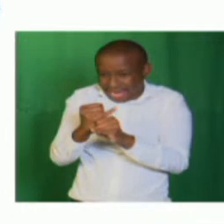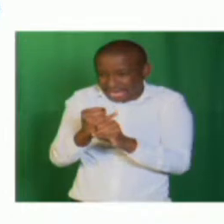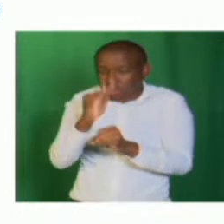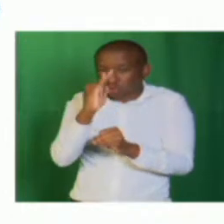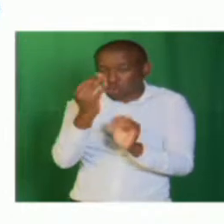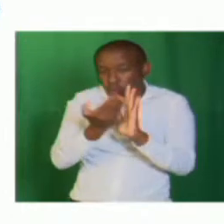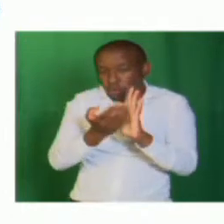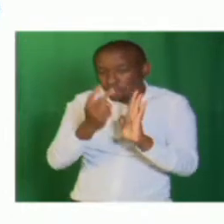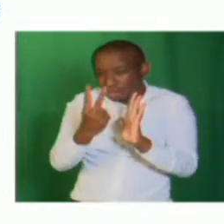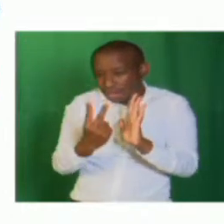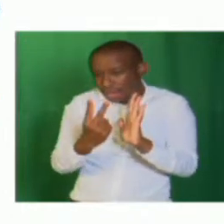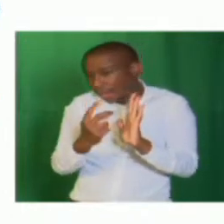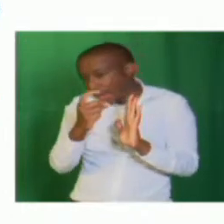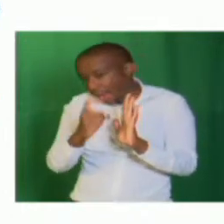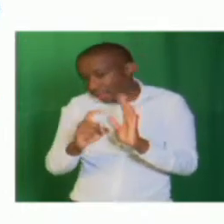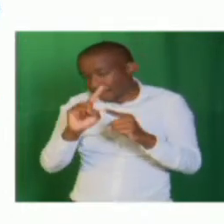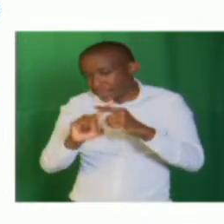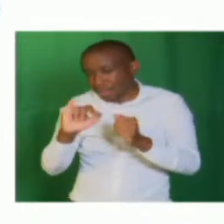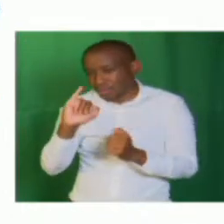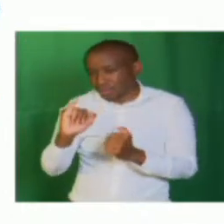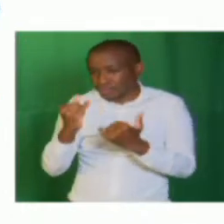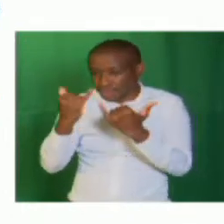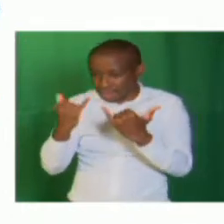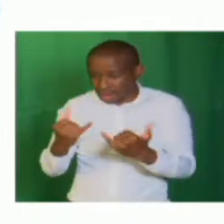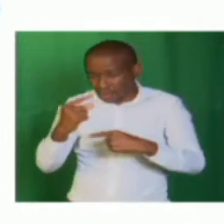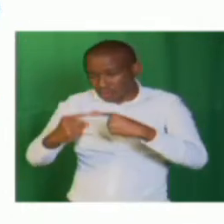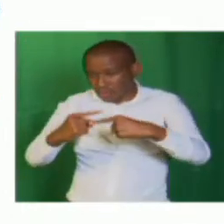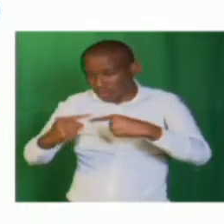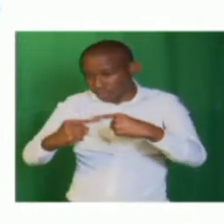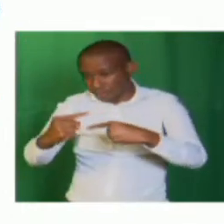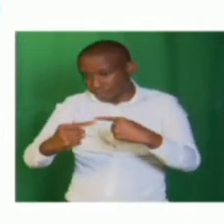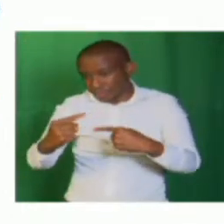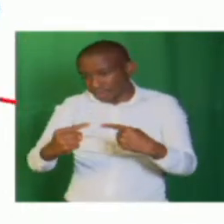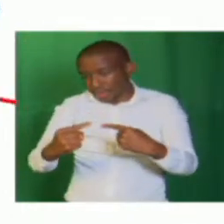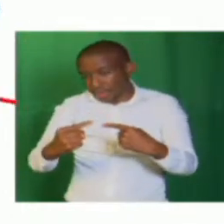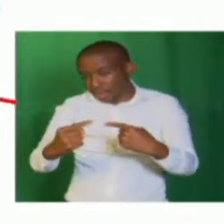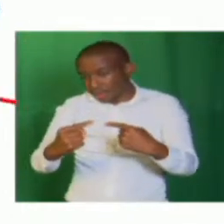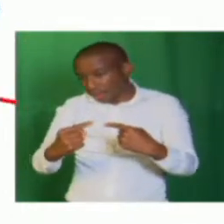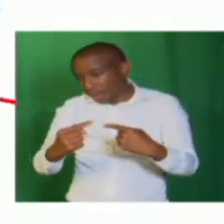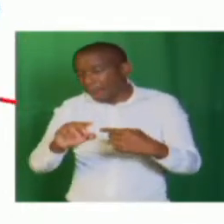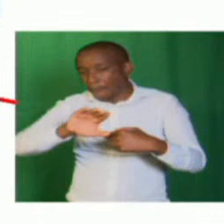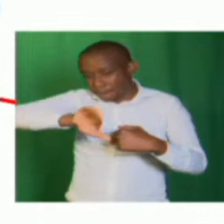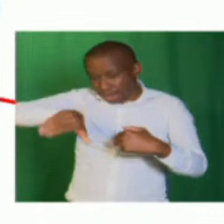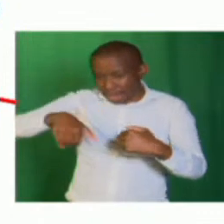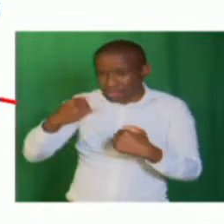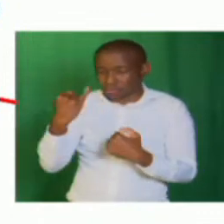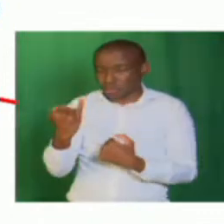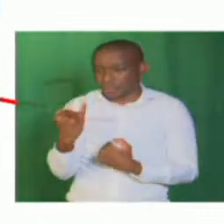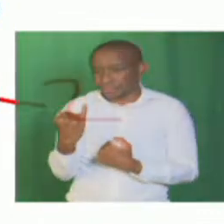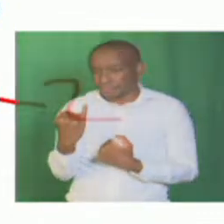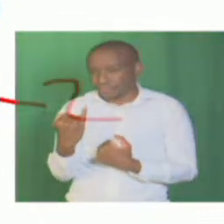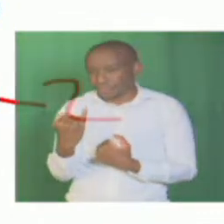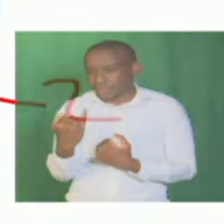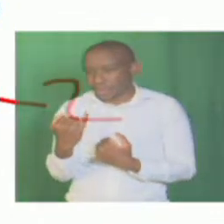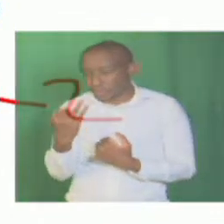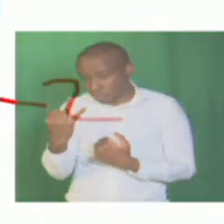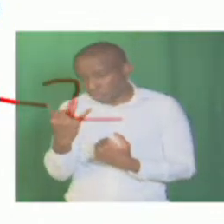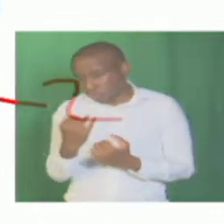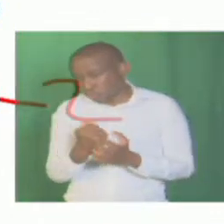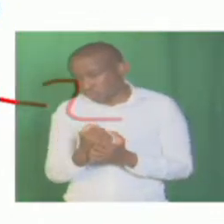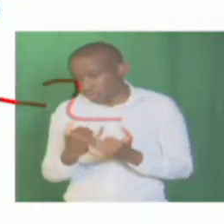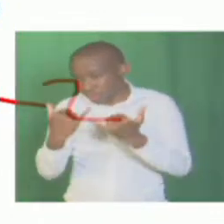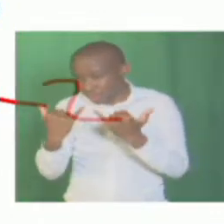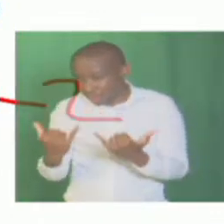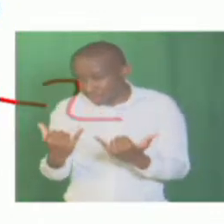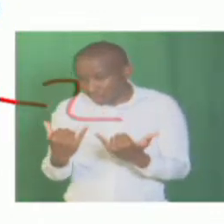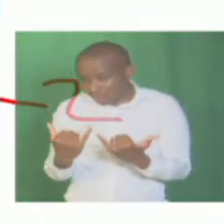whole inner function, 2 over x plus 1. And then we continue with the with the outer function minus 2. So this is the 4x